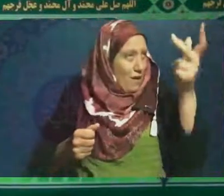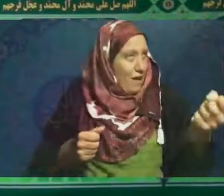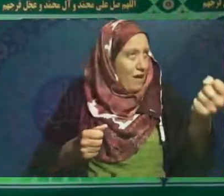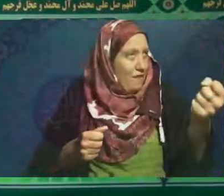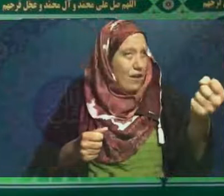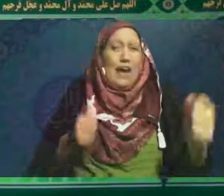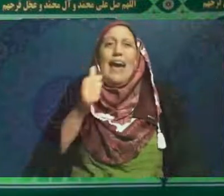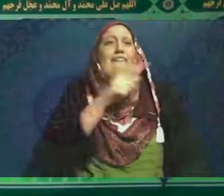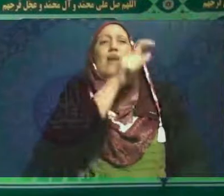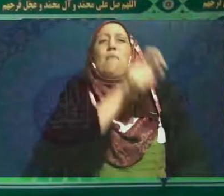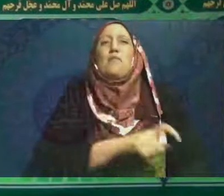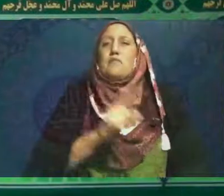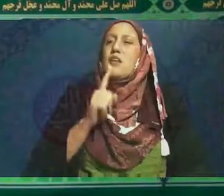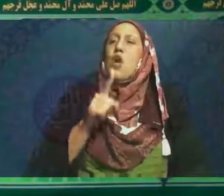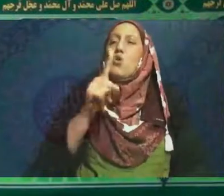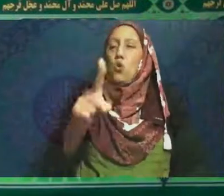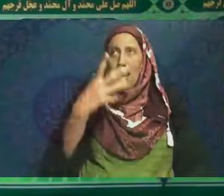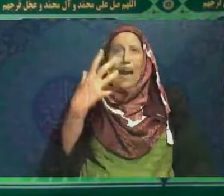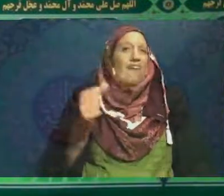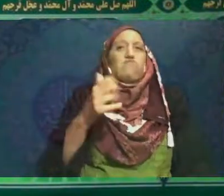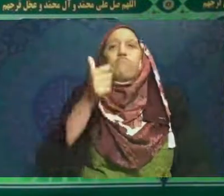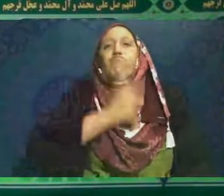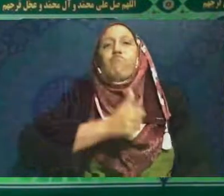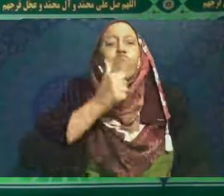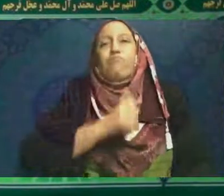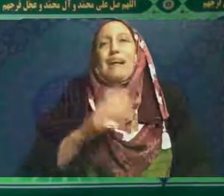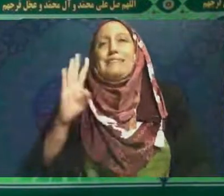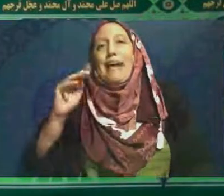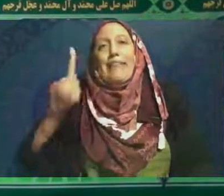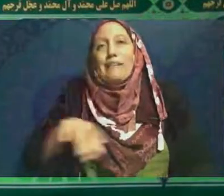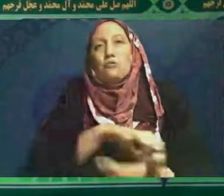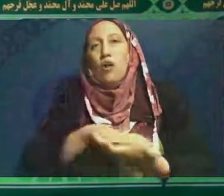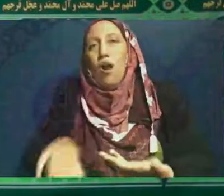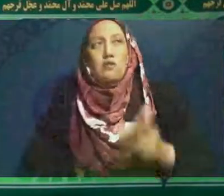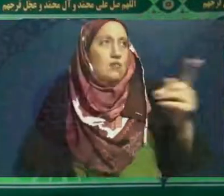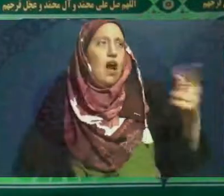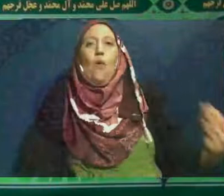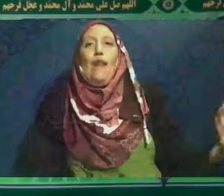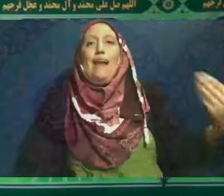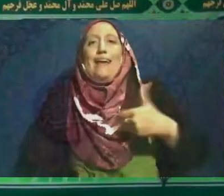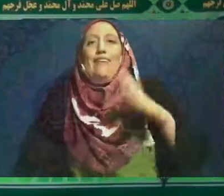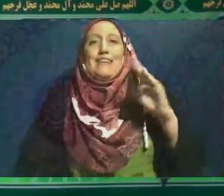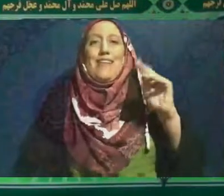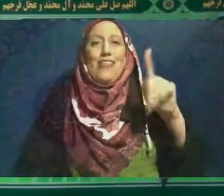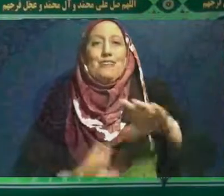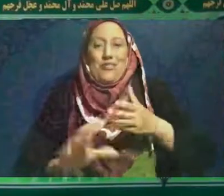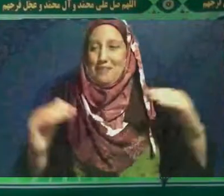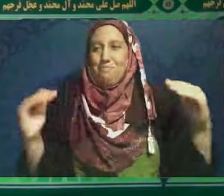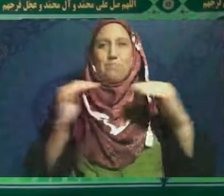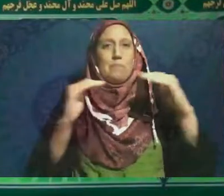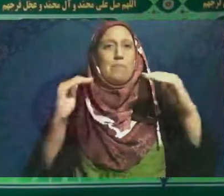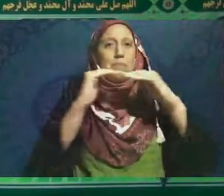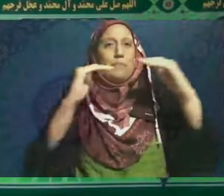match, and then the action will take place. Now we bring this to the Islamic terminologies. In the